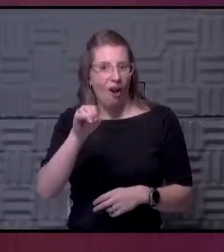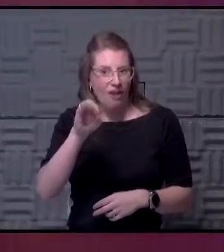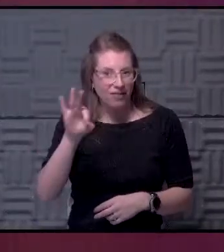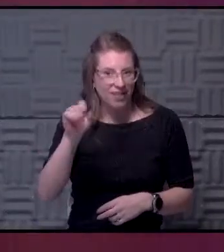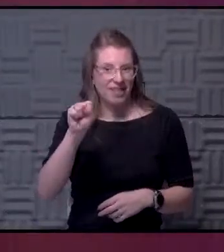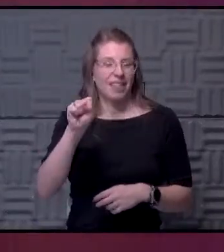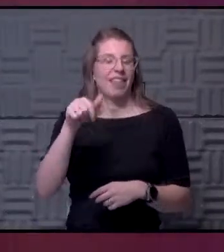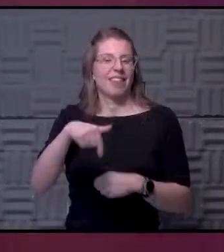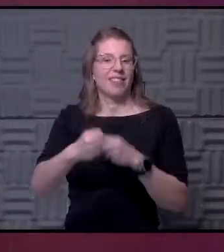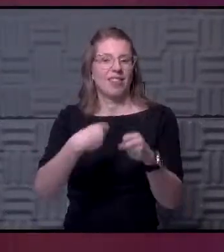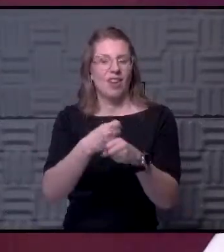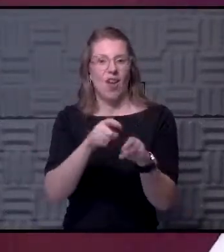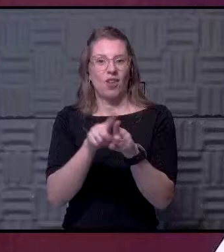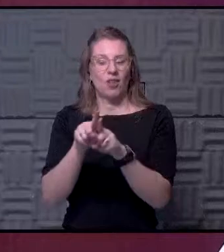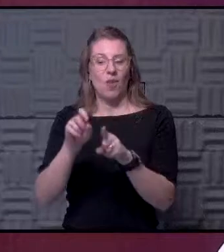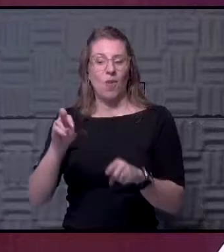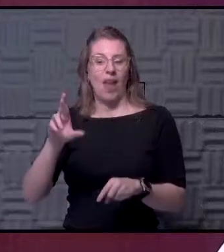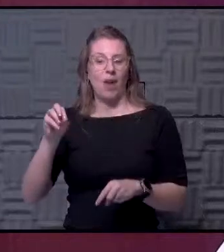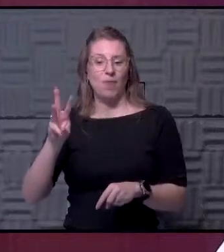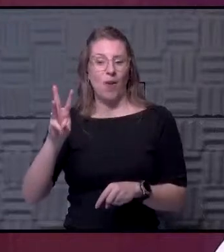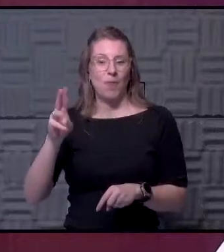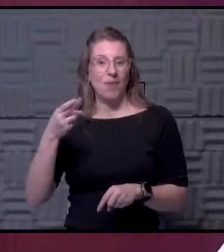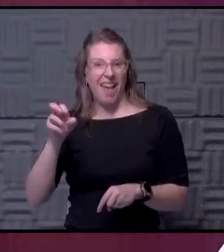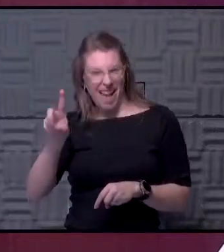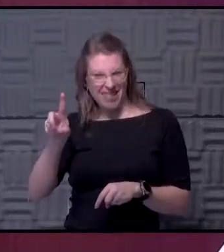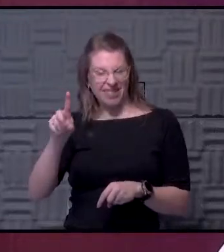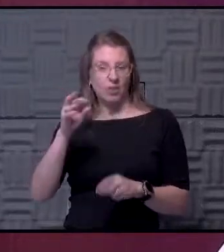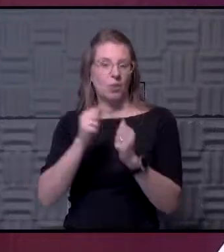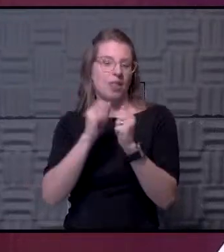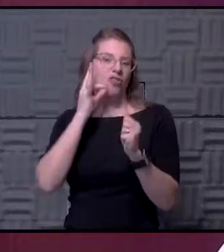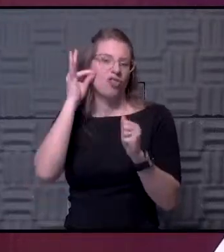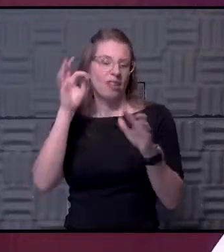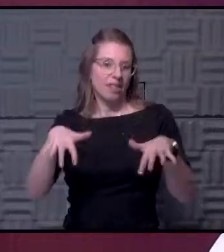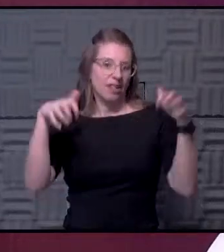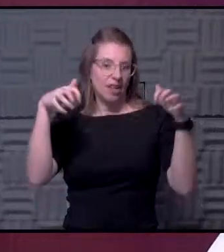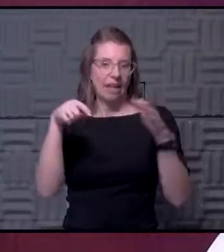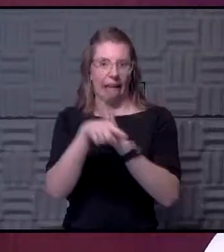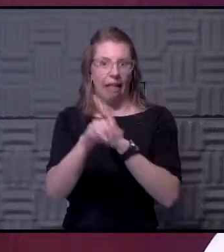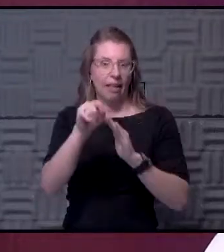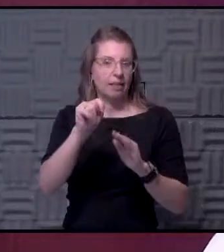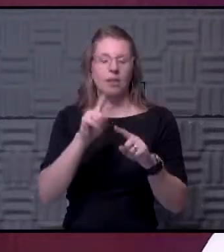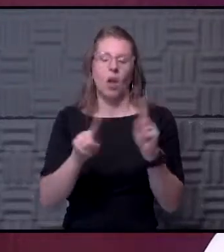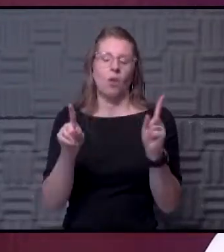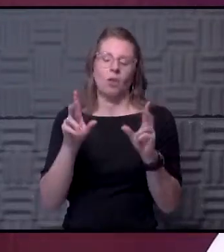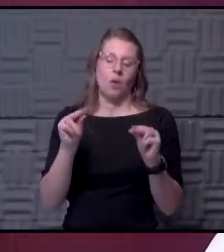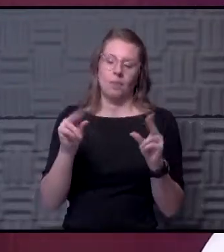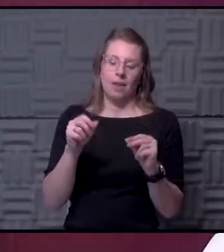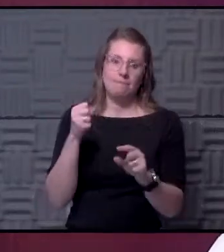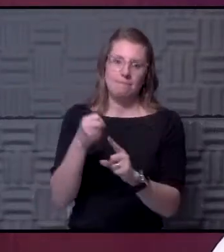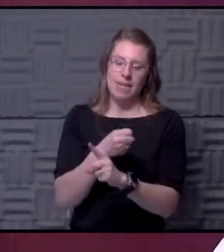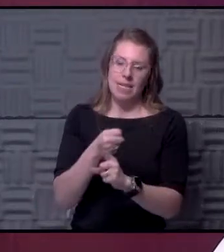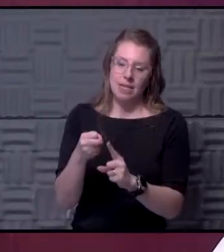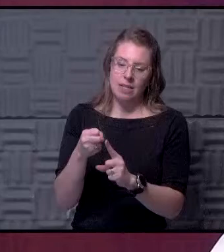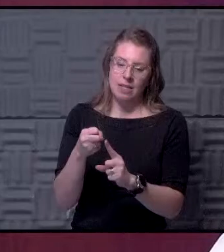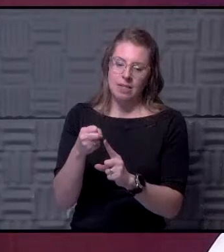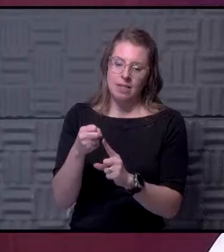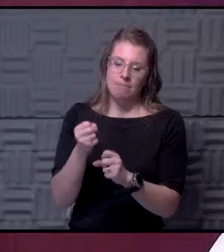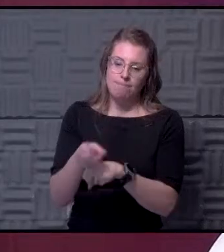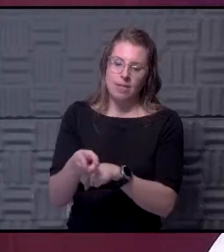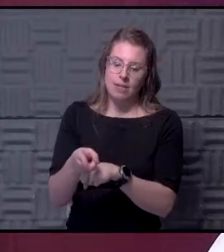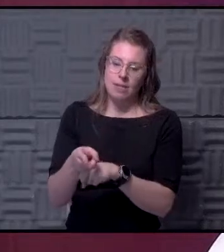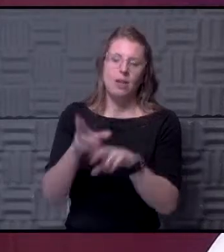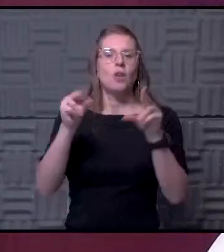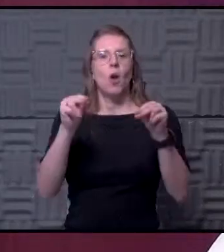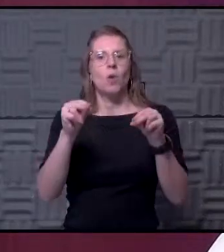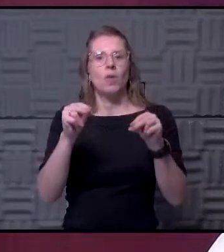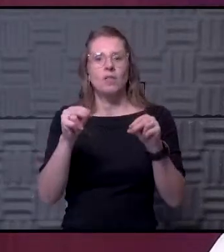for Arrowhead as the Chiefs. We're going to kill it. Nah, that's not the right word. We are going to beat that. No, I can't quite say it like that either. We're going to